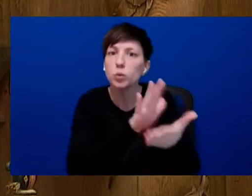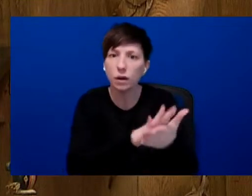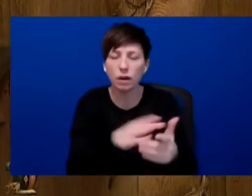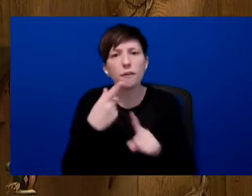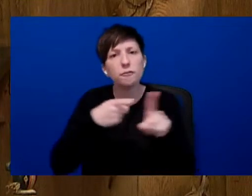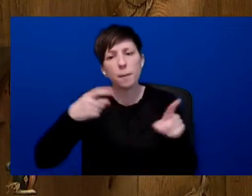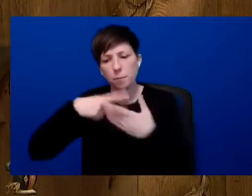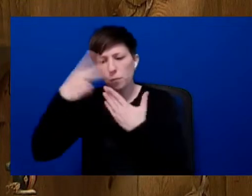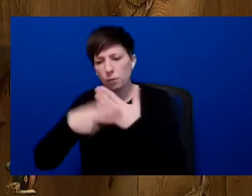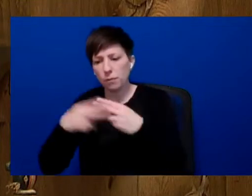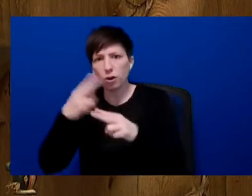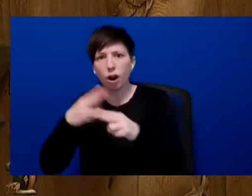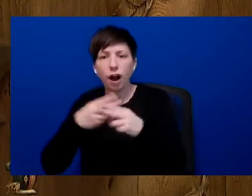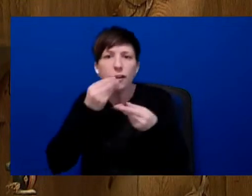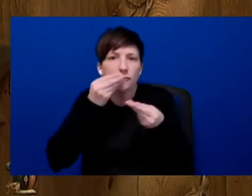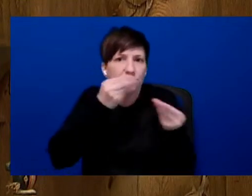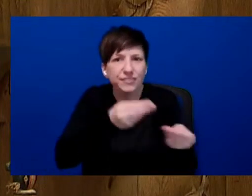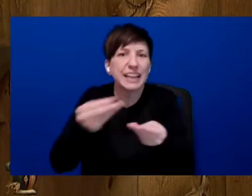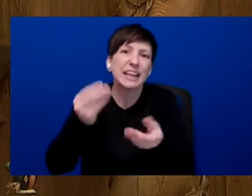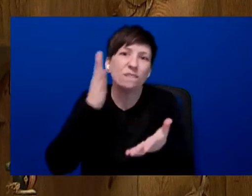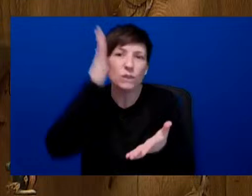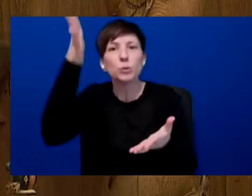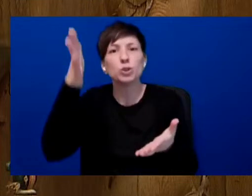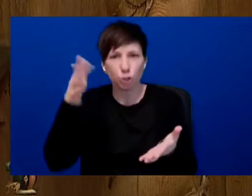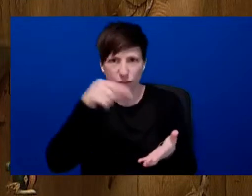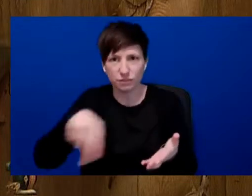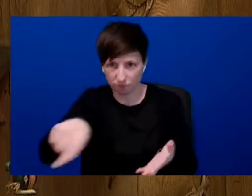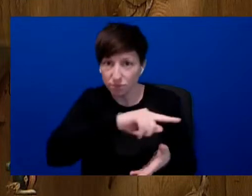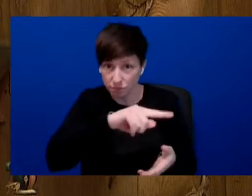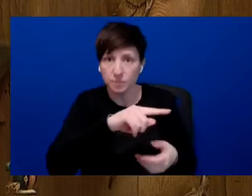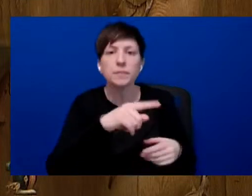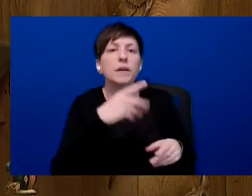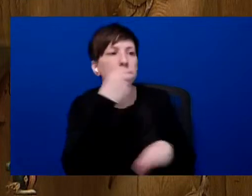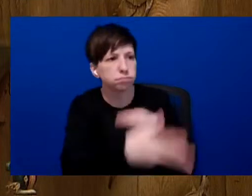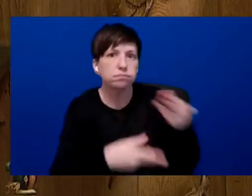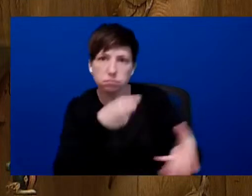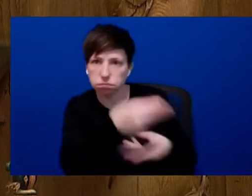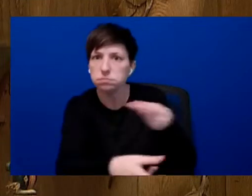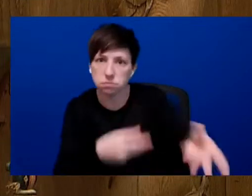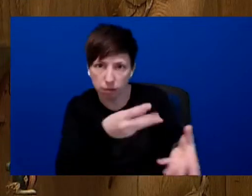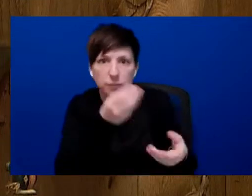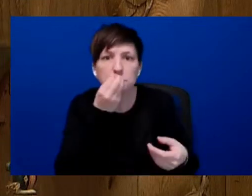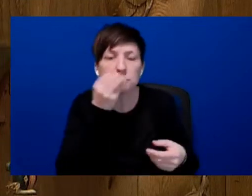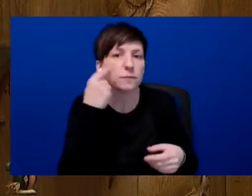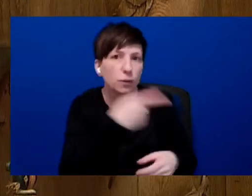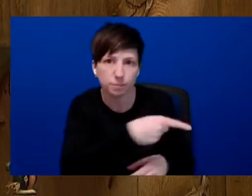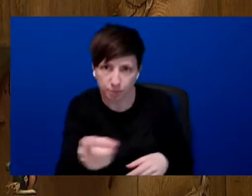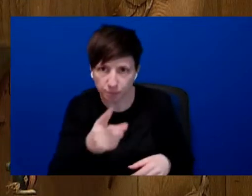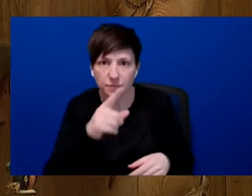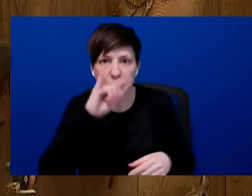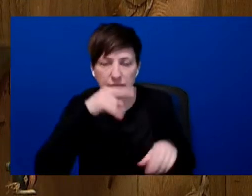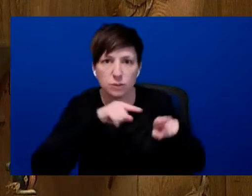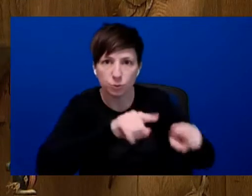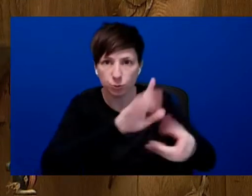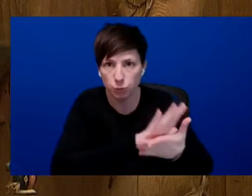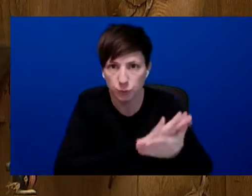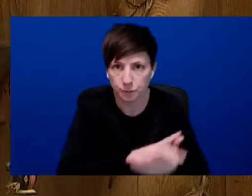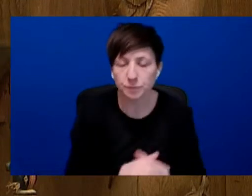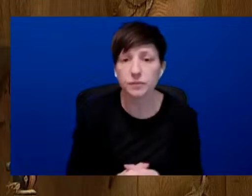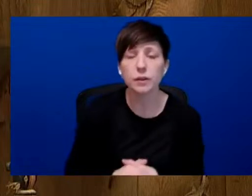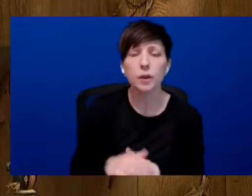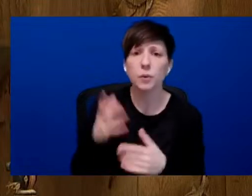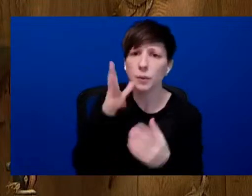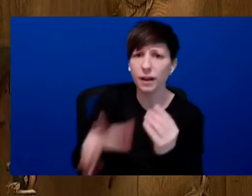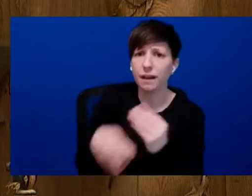programs in the province's history. This spring, your government will take additional steps to keep kids safe and improve